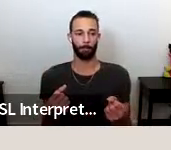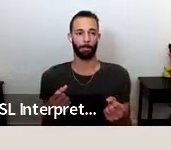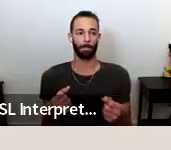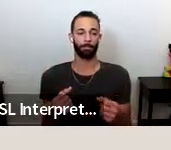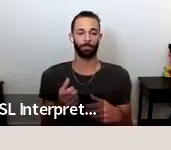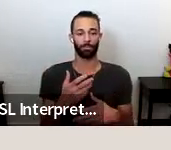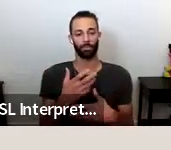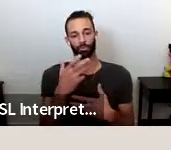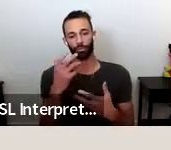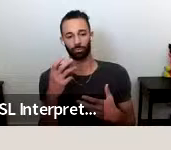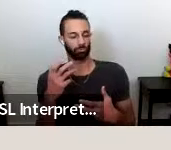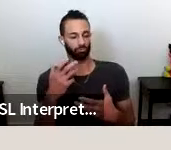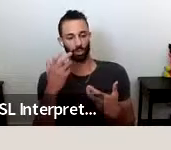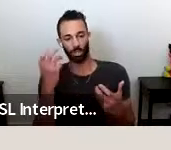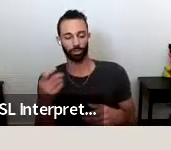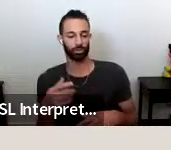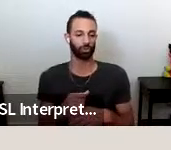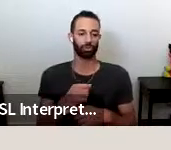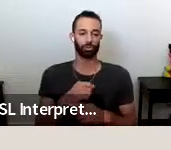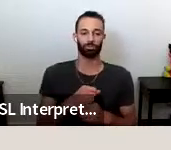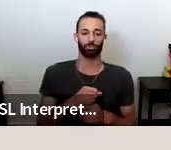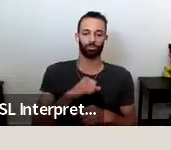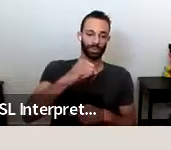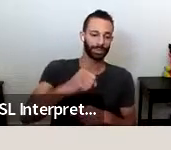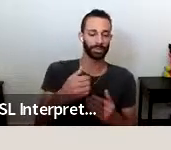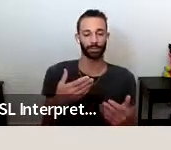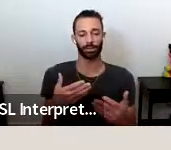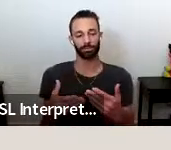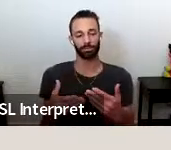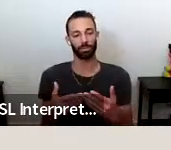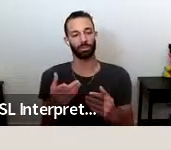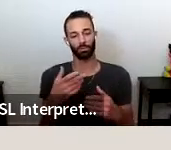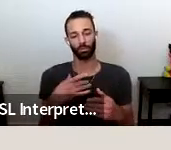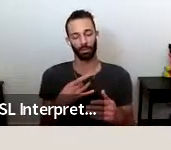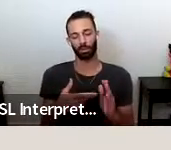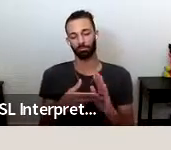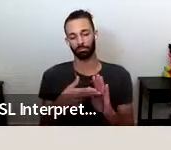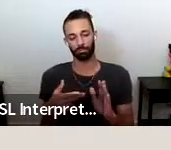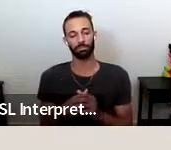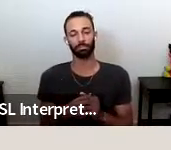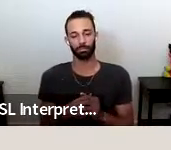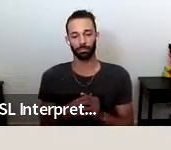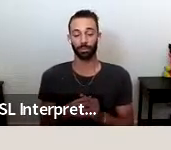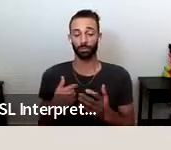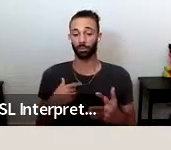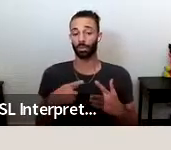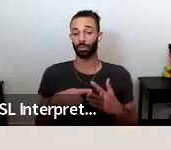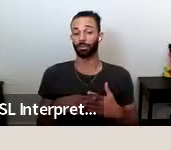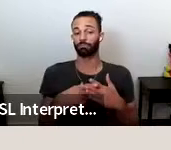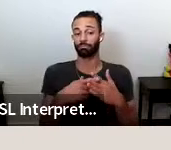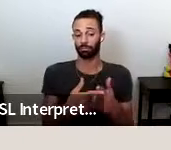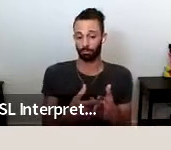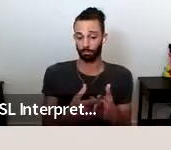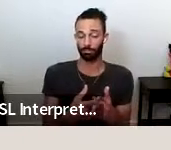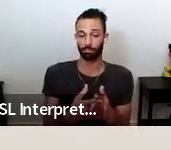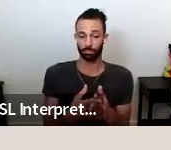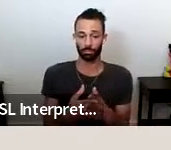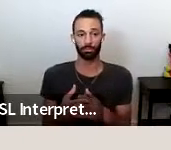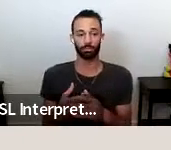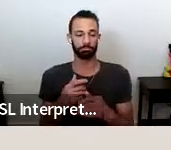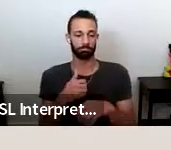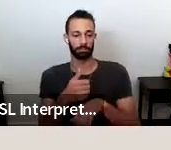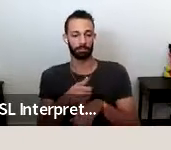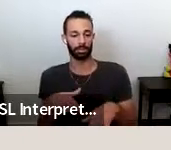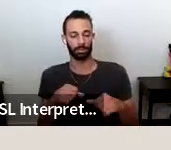Resistance, whatever you like to call it. To kind of kick us off and set do some space setting for us